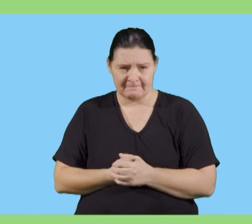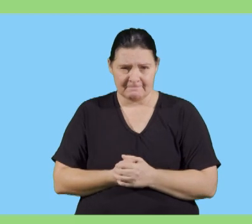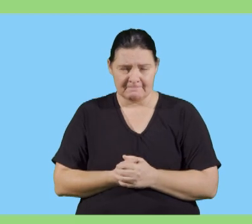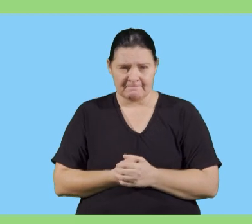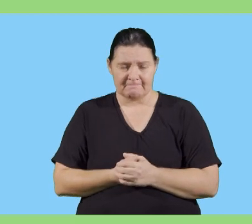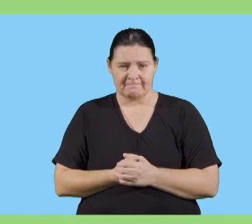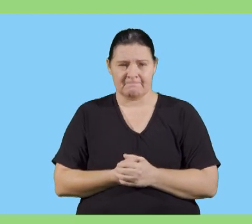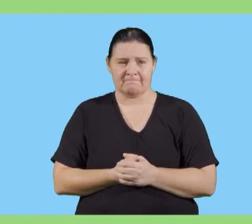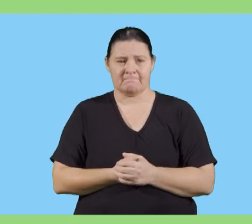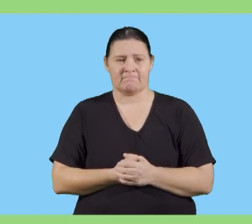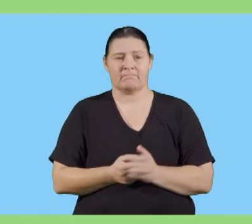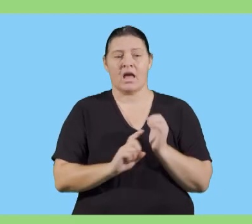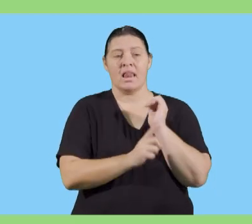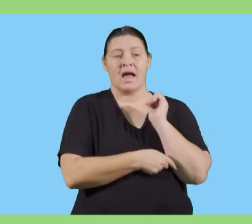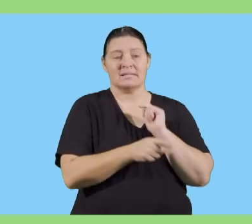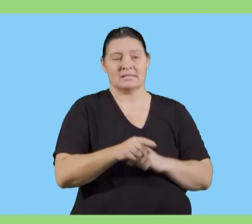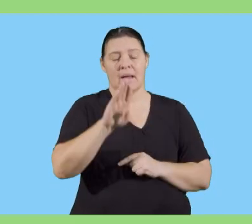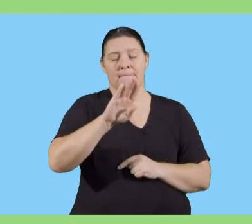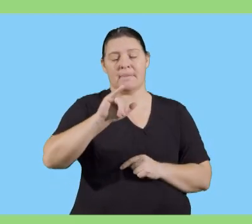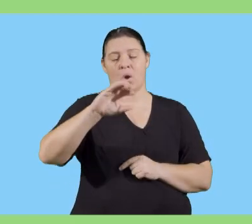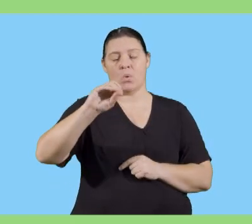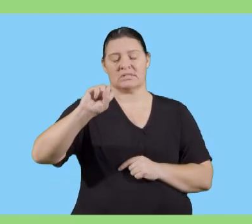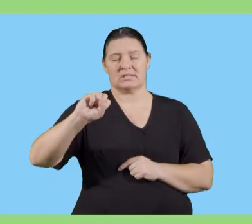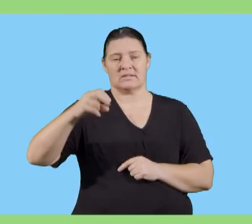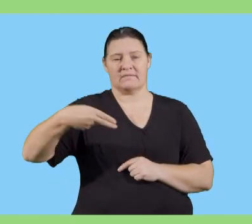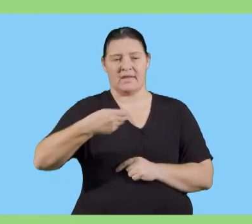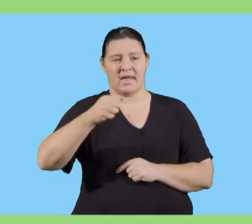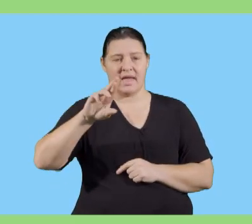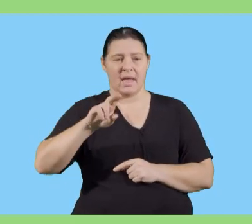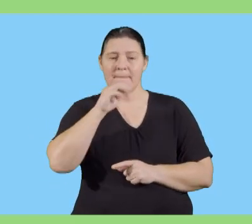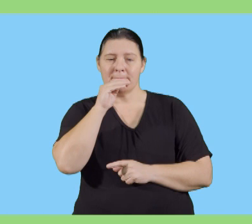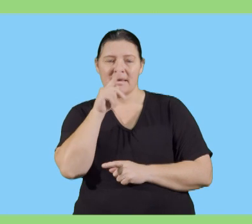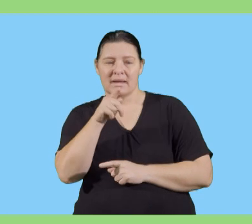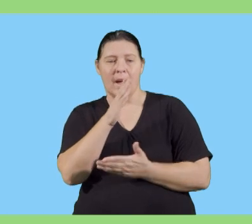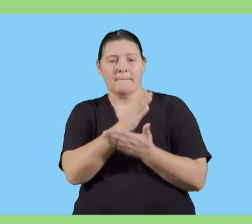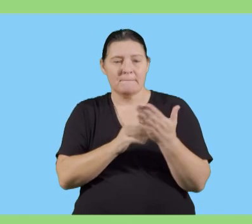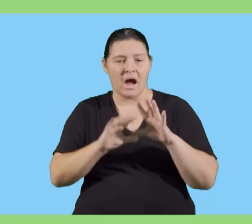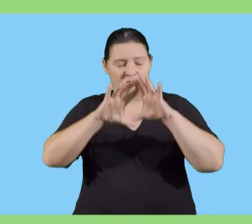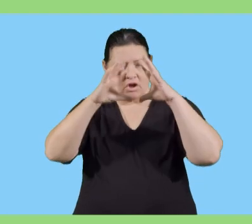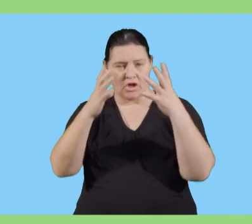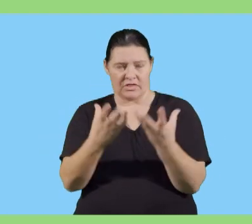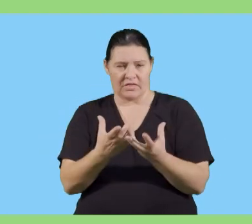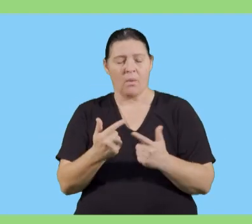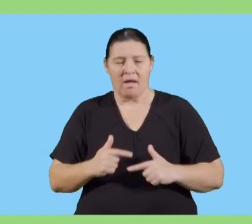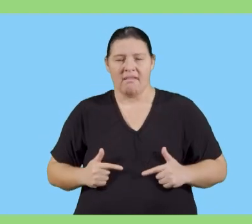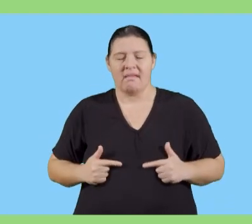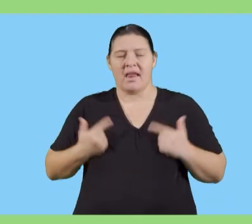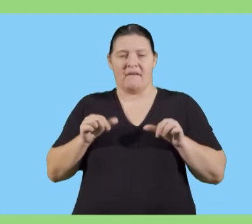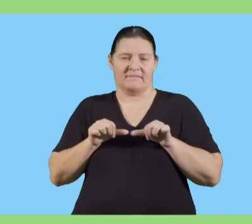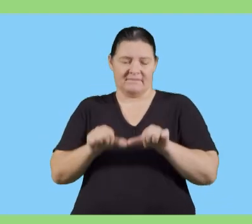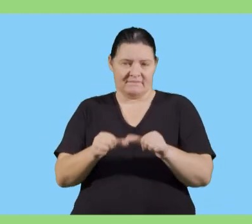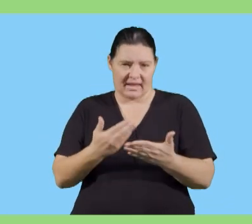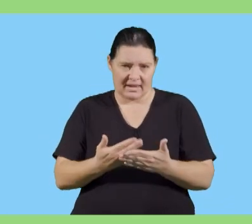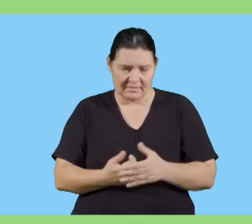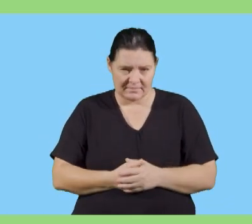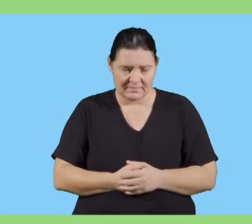slide is biosphere. A biosphere is a part of the earth where life exists. Then we have food